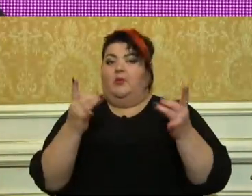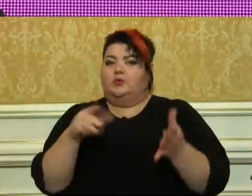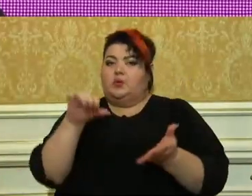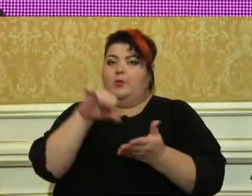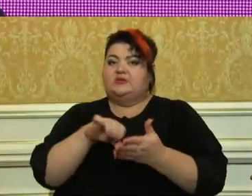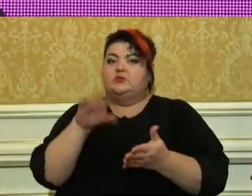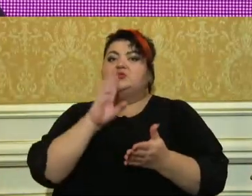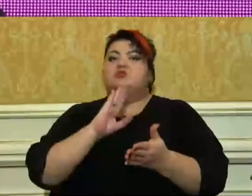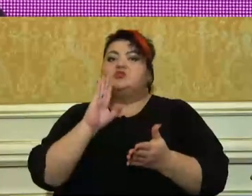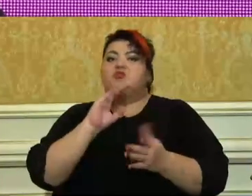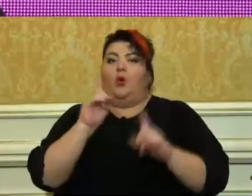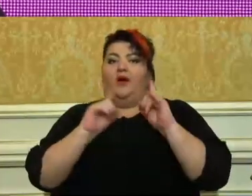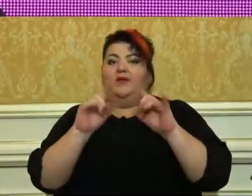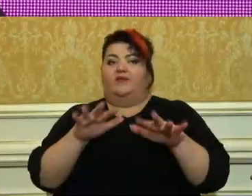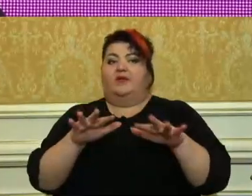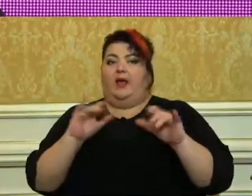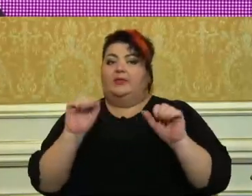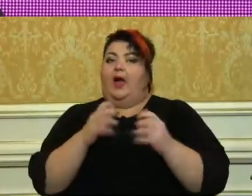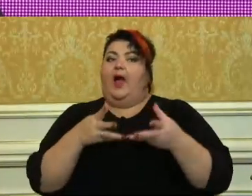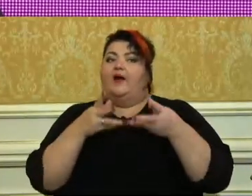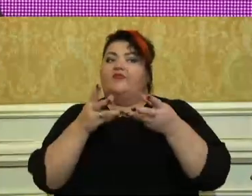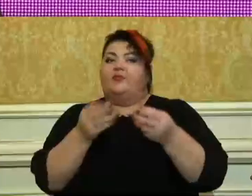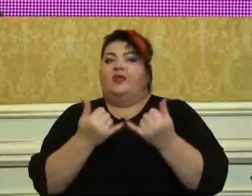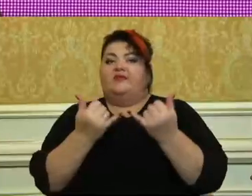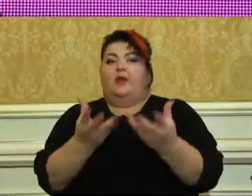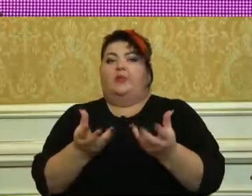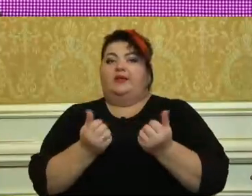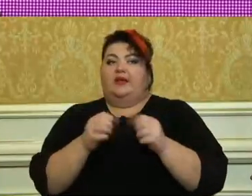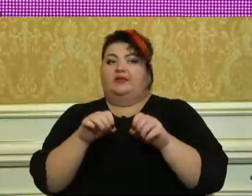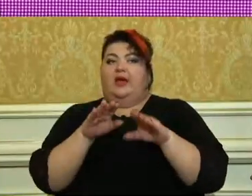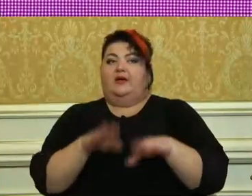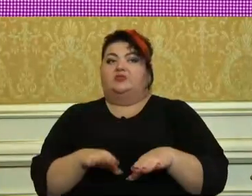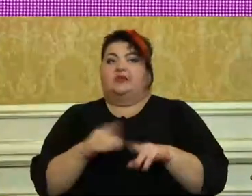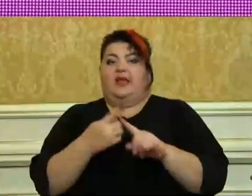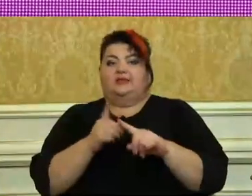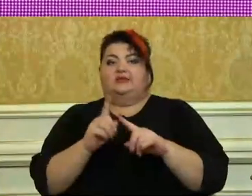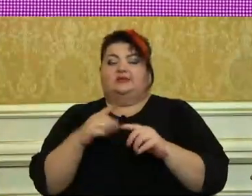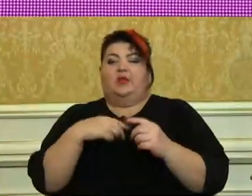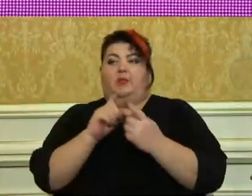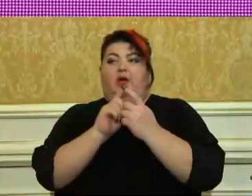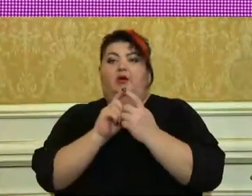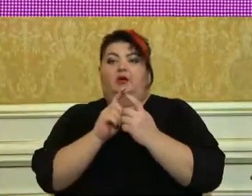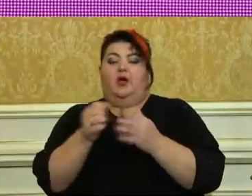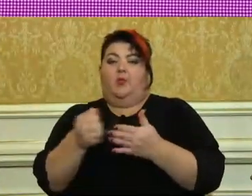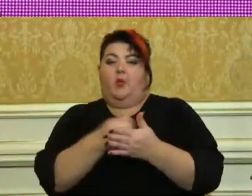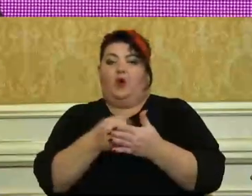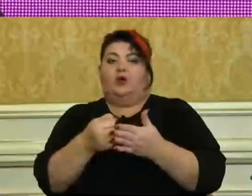opportunities, it's not only the presence of women, it is also the influence of women for the decision